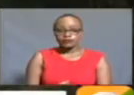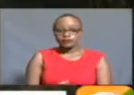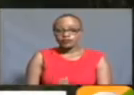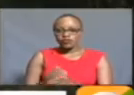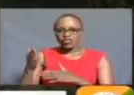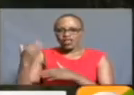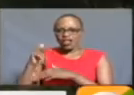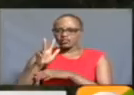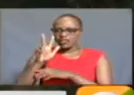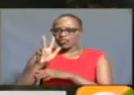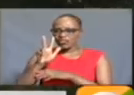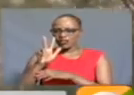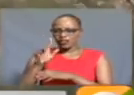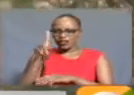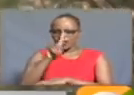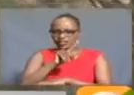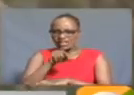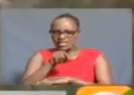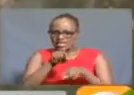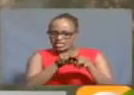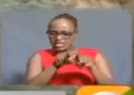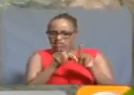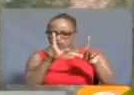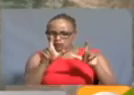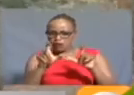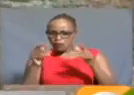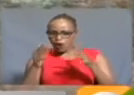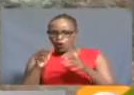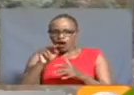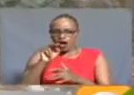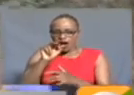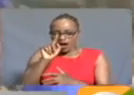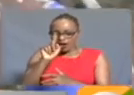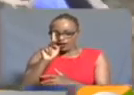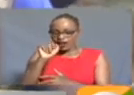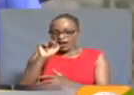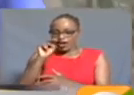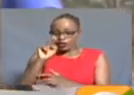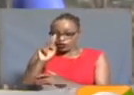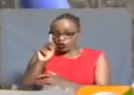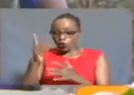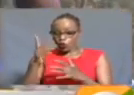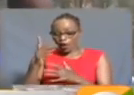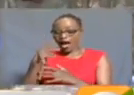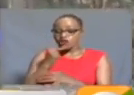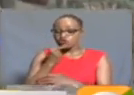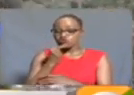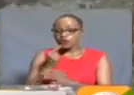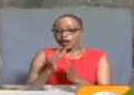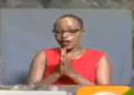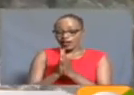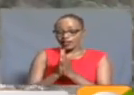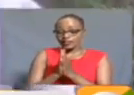For the last 3 days, this has been the picture at Kainuk area along the Turkana and West Pokot border.